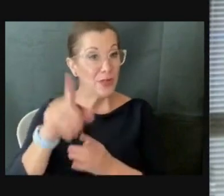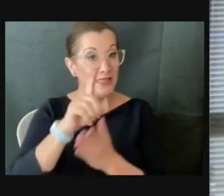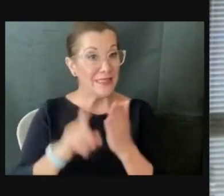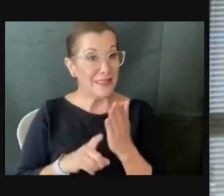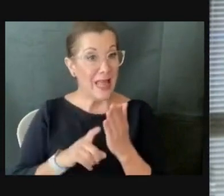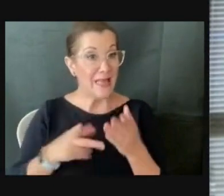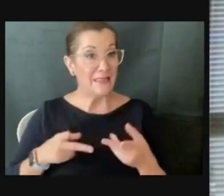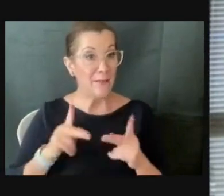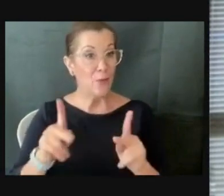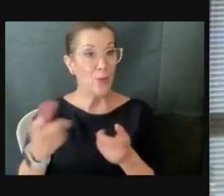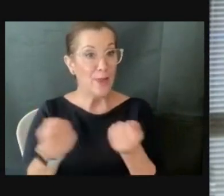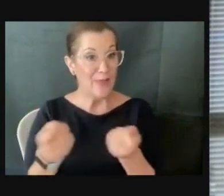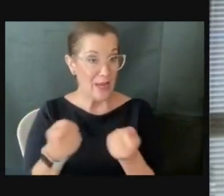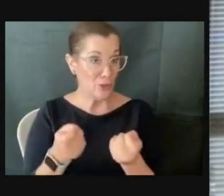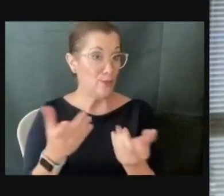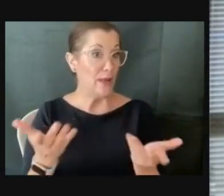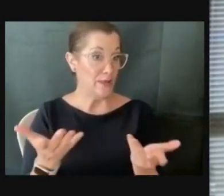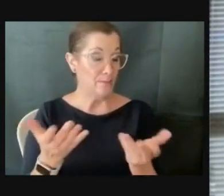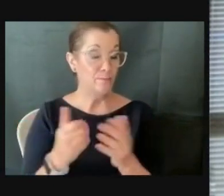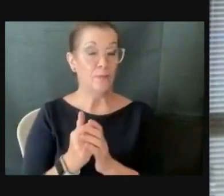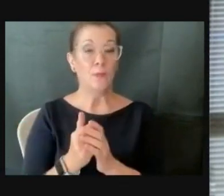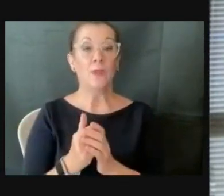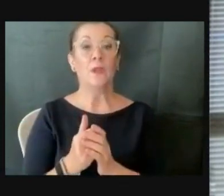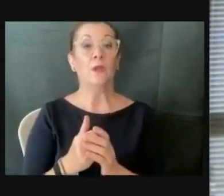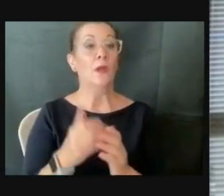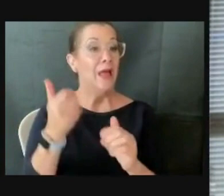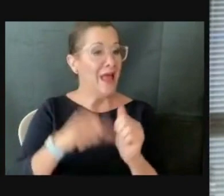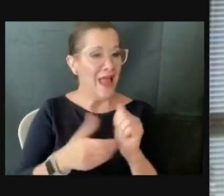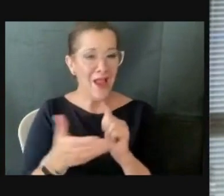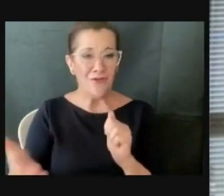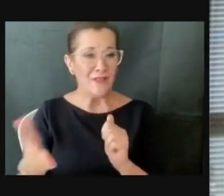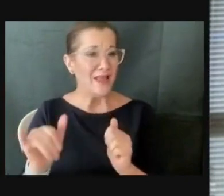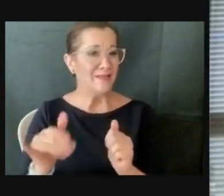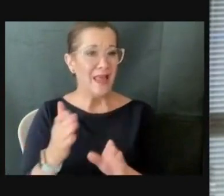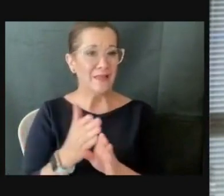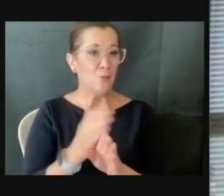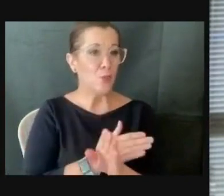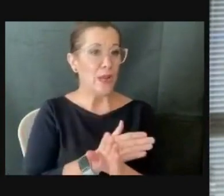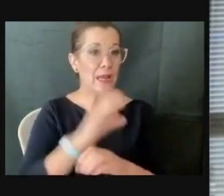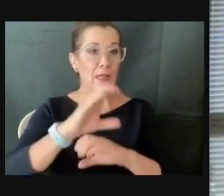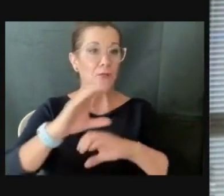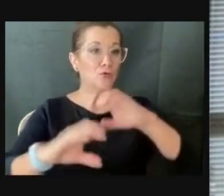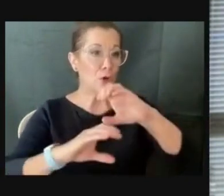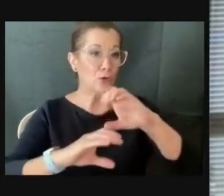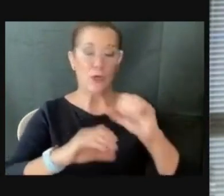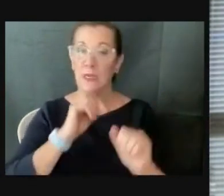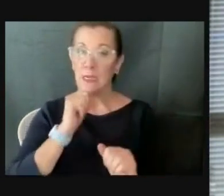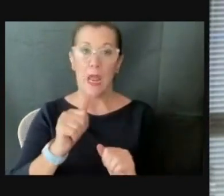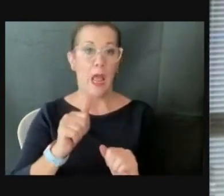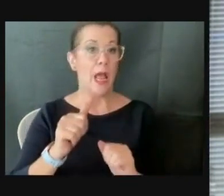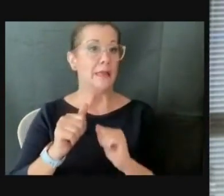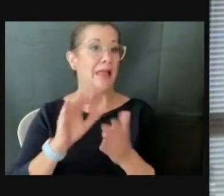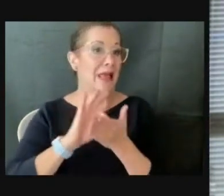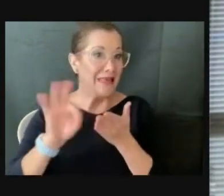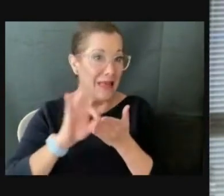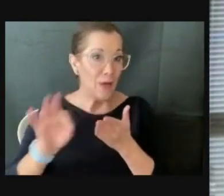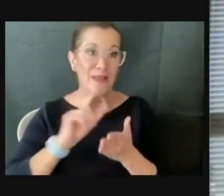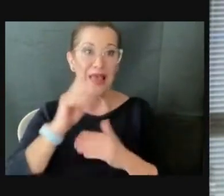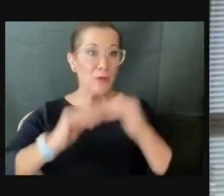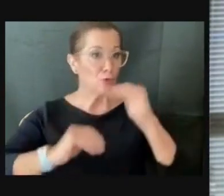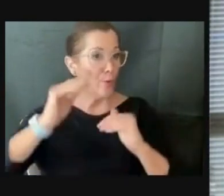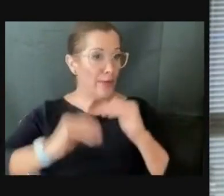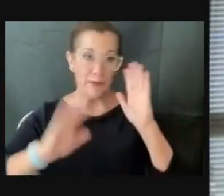permit management aspect. In other words, everything that's pre-construction, so not counting the actual building of